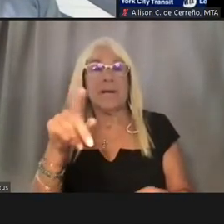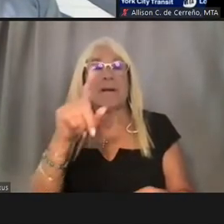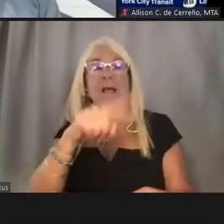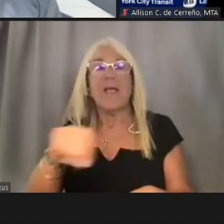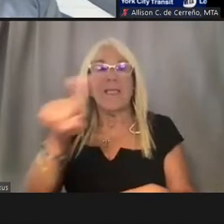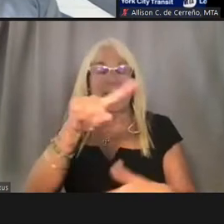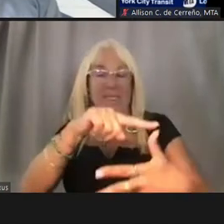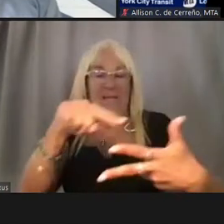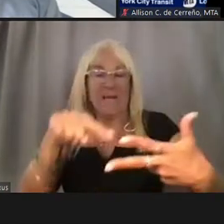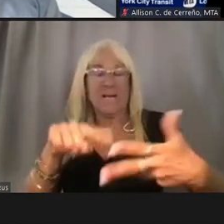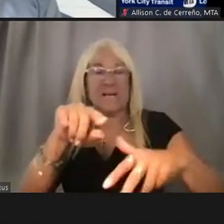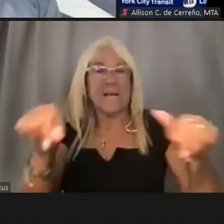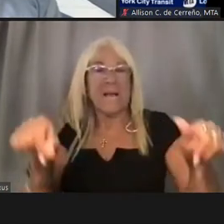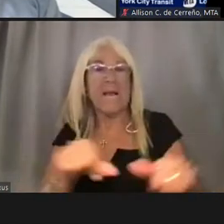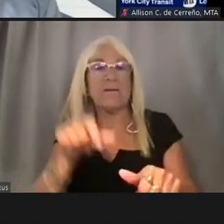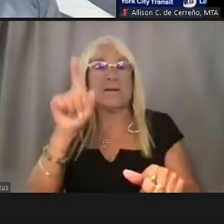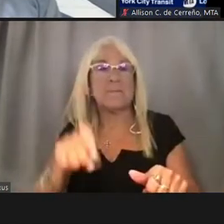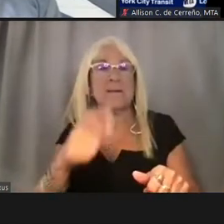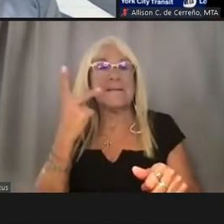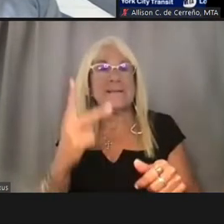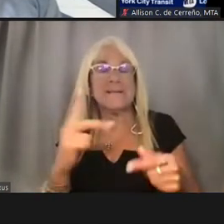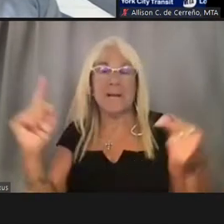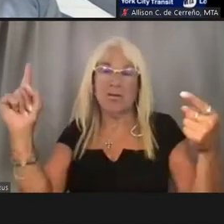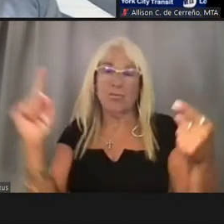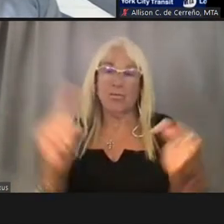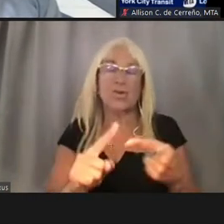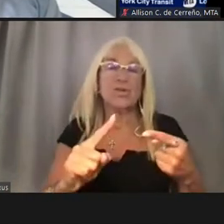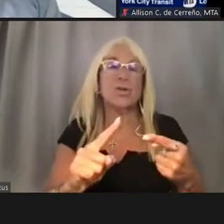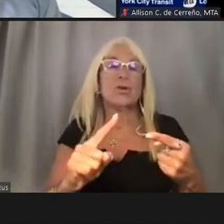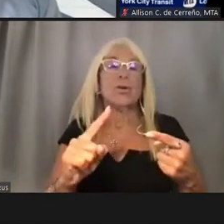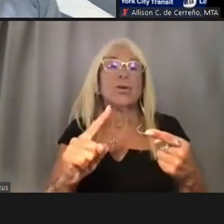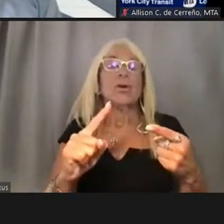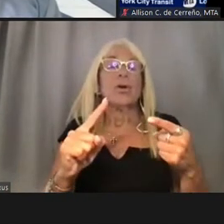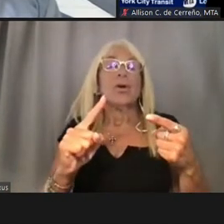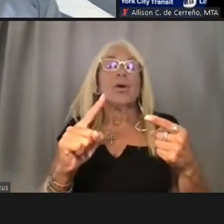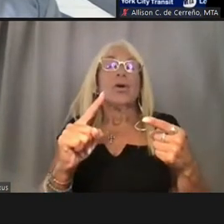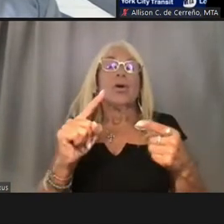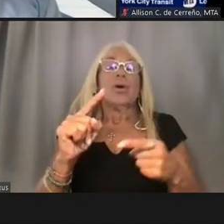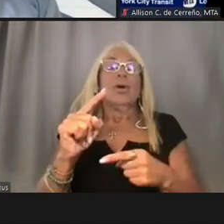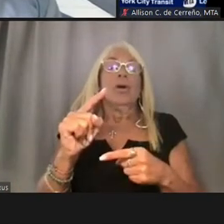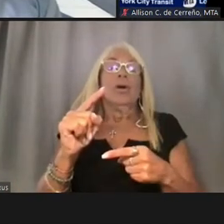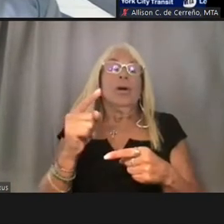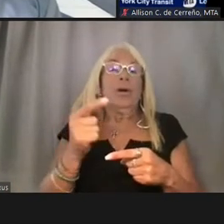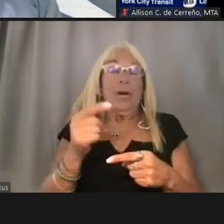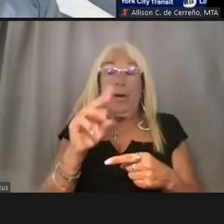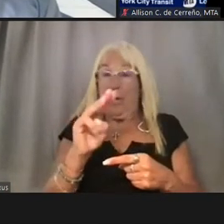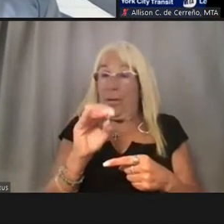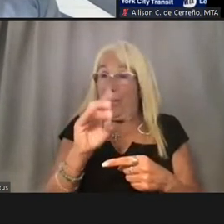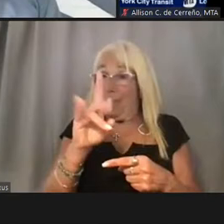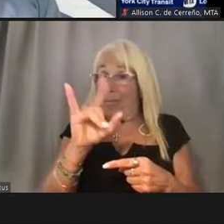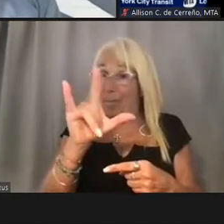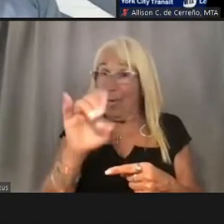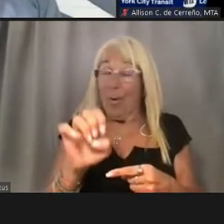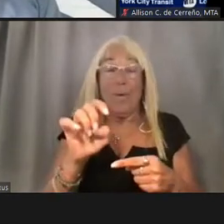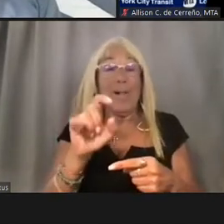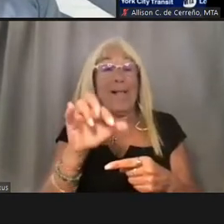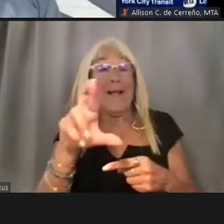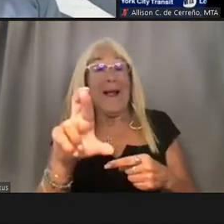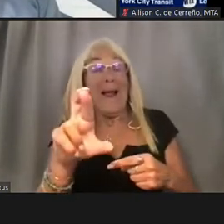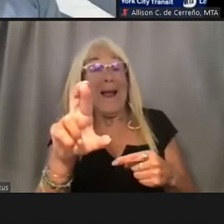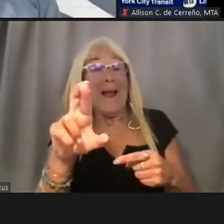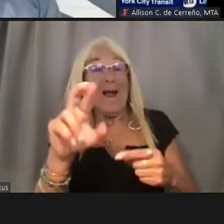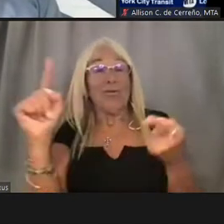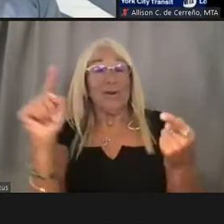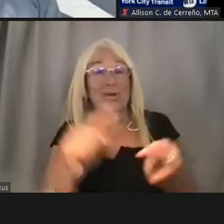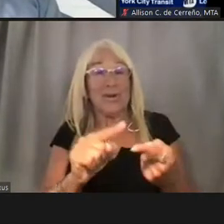benefits that will result in a reduction of mobile air toxins the best solution would be prioritizing the capital funding for the captain of the Cross Bronx Expressway money